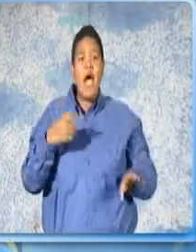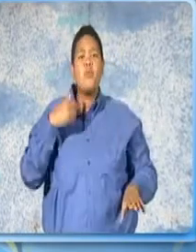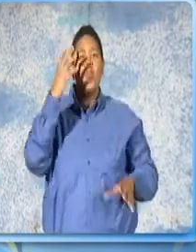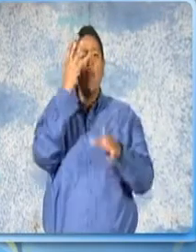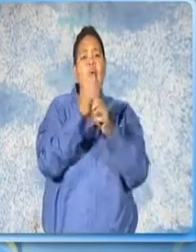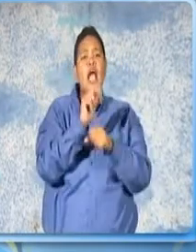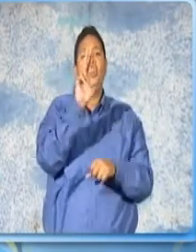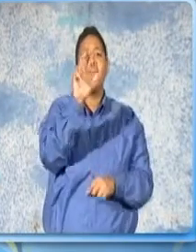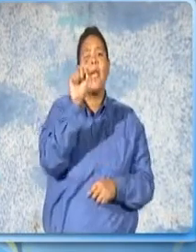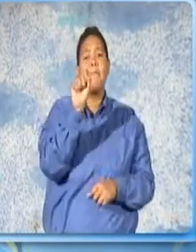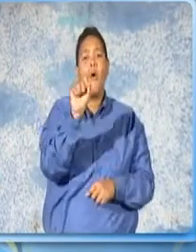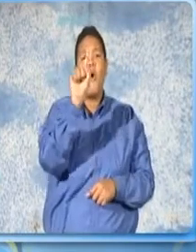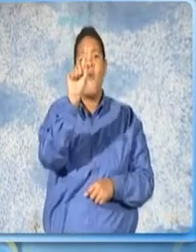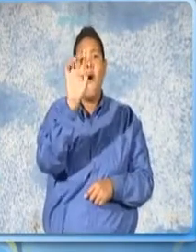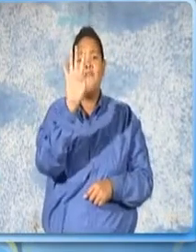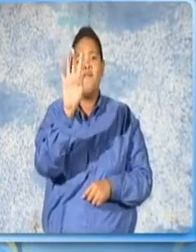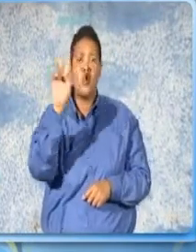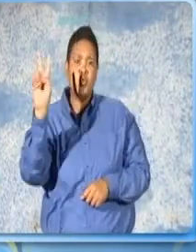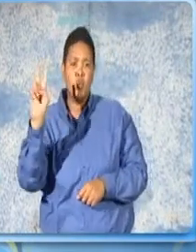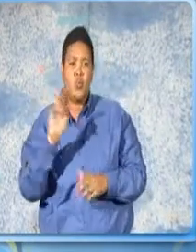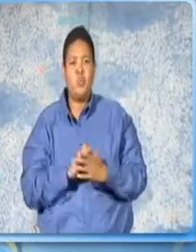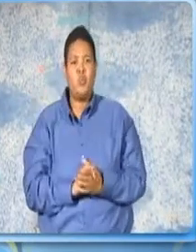approximately 3.142.